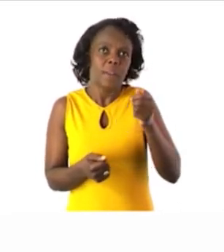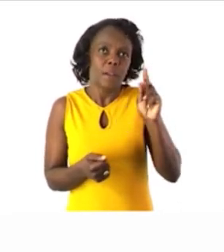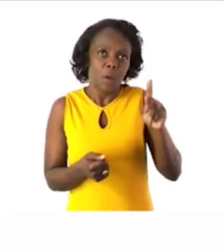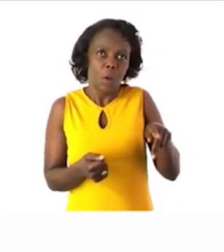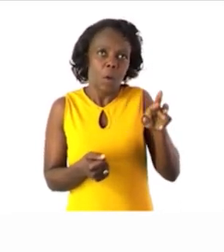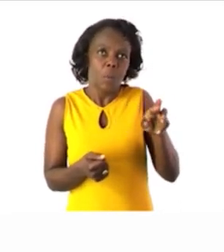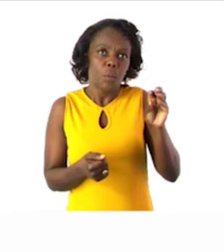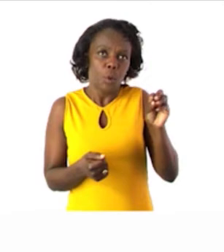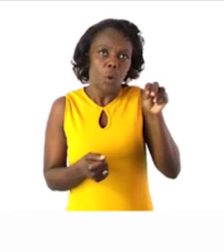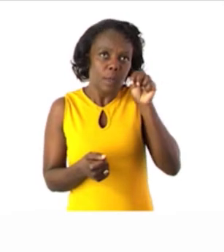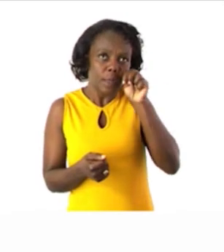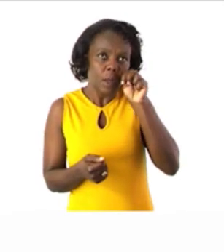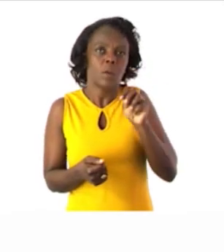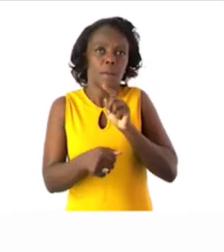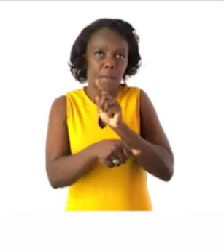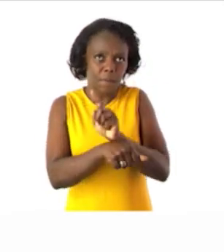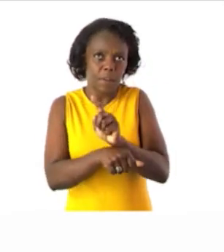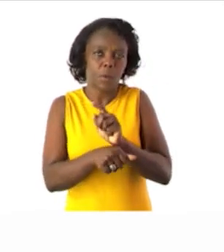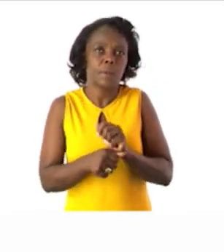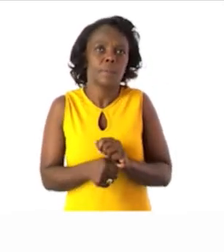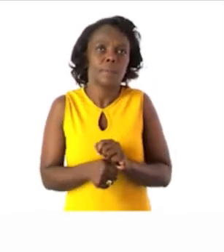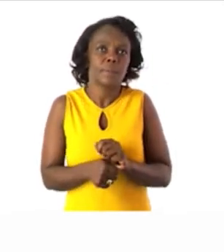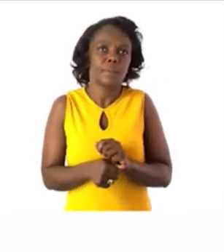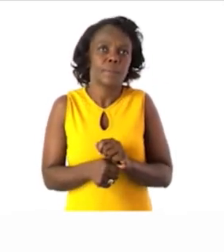pronoun. All right, let's start with the first one. Let's try it.